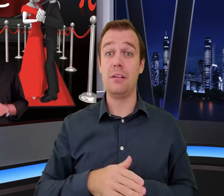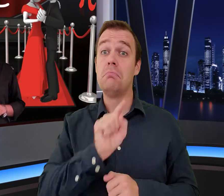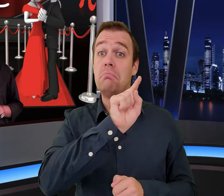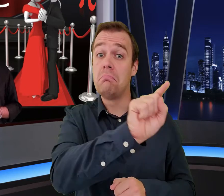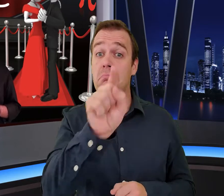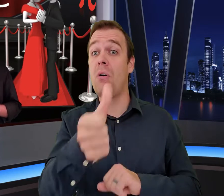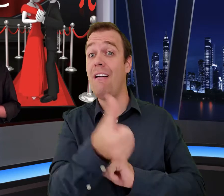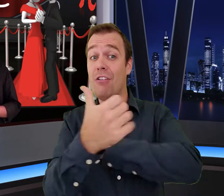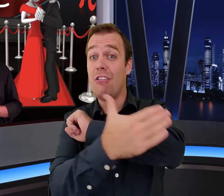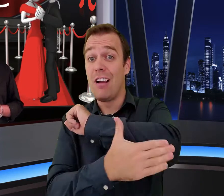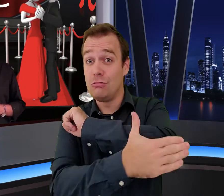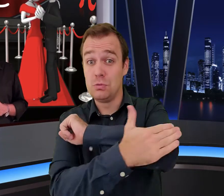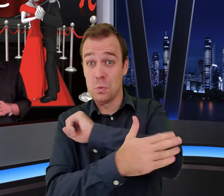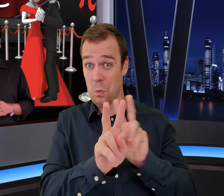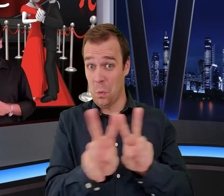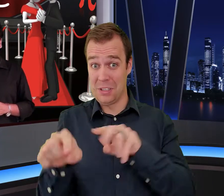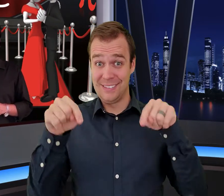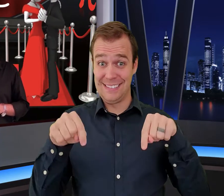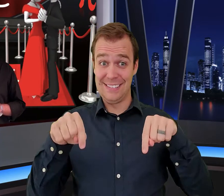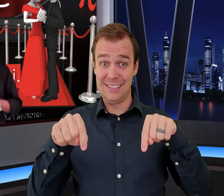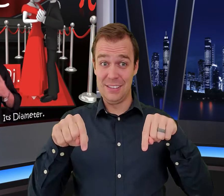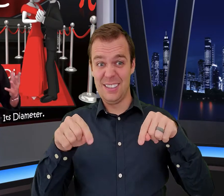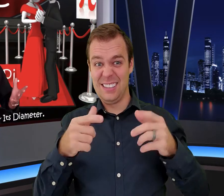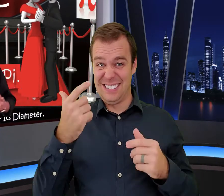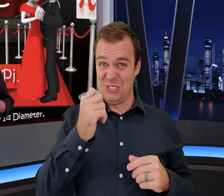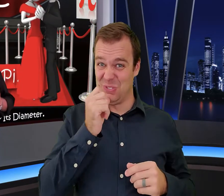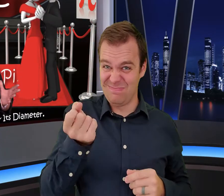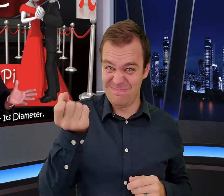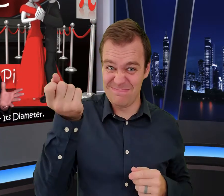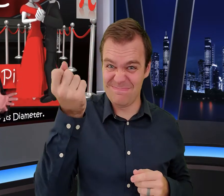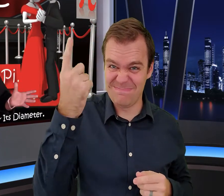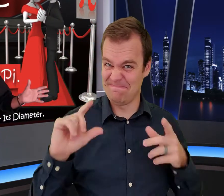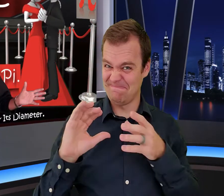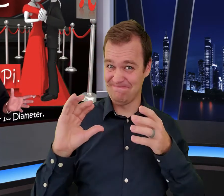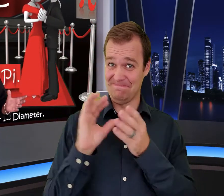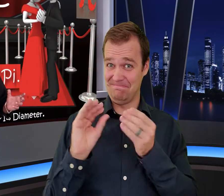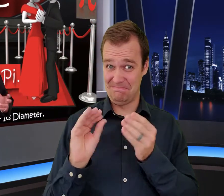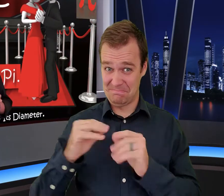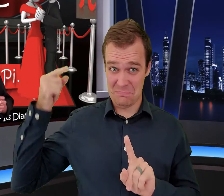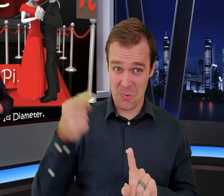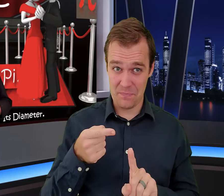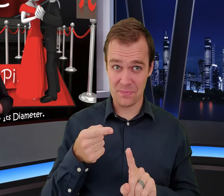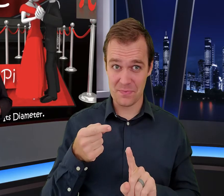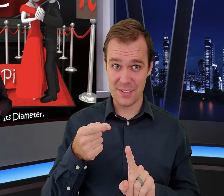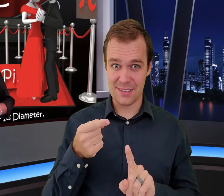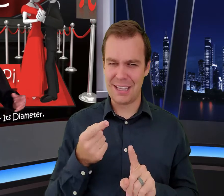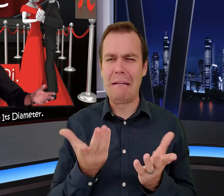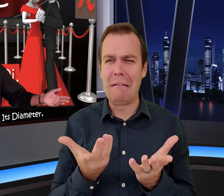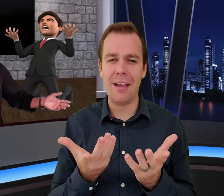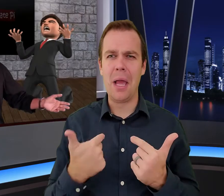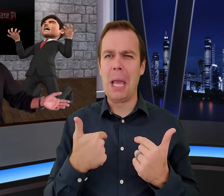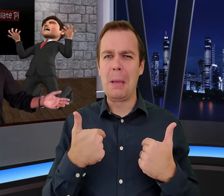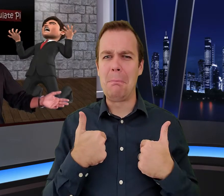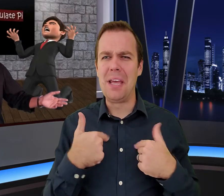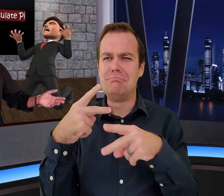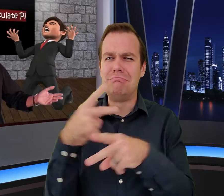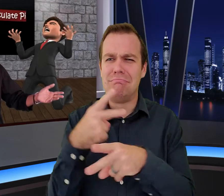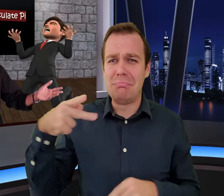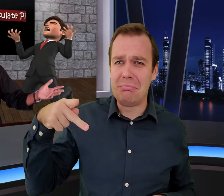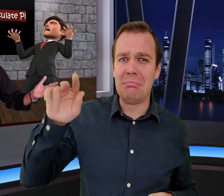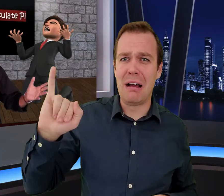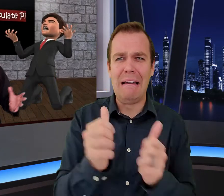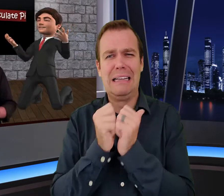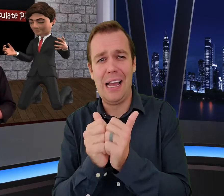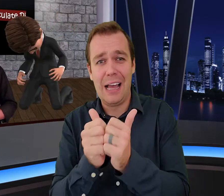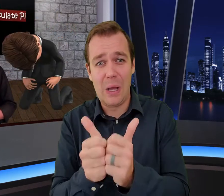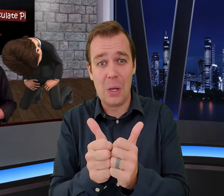And for my international students who are watching, if you don't understand what this thing is all about, just say how I